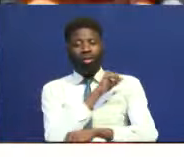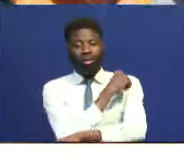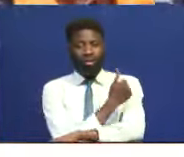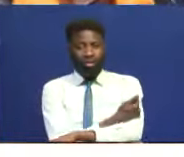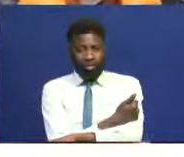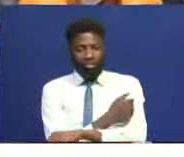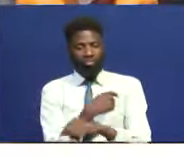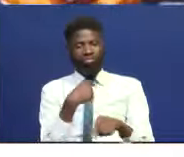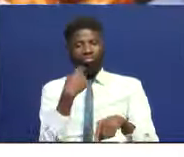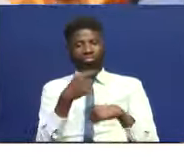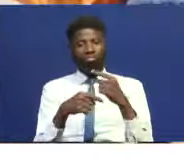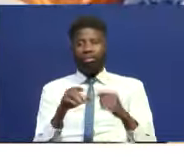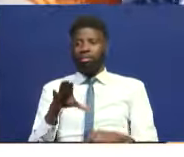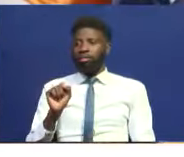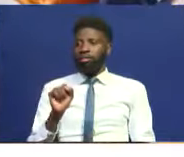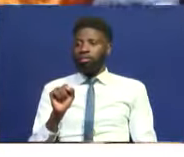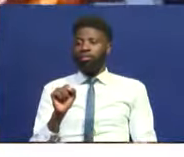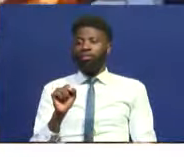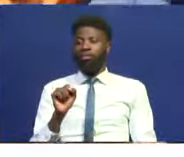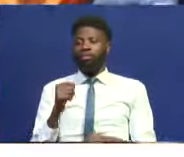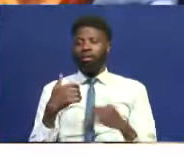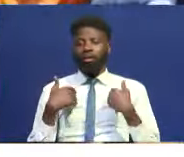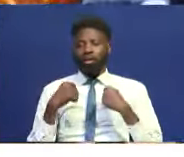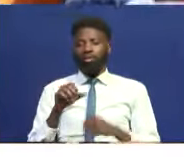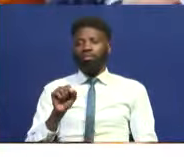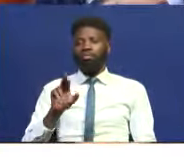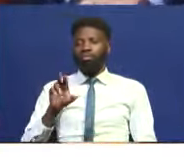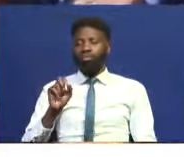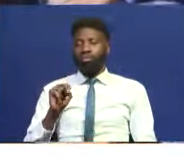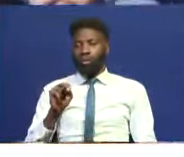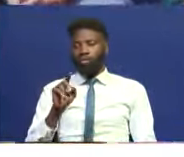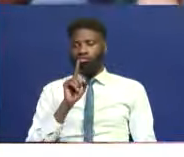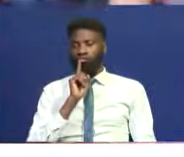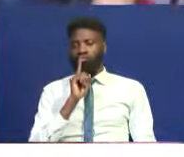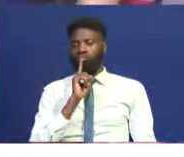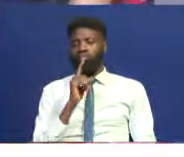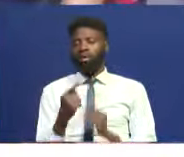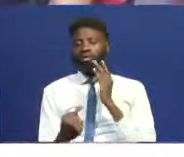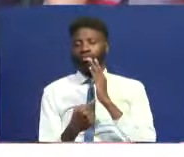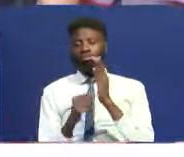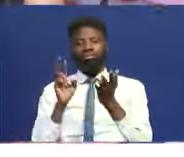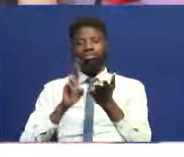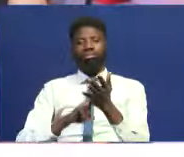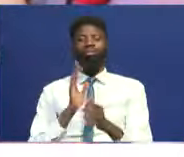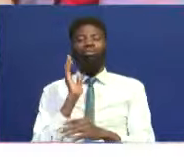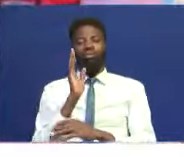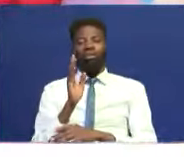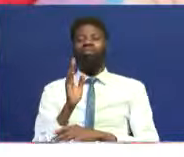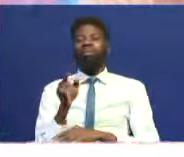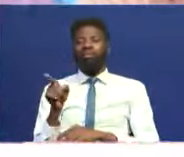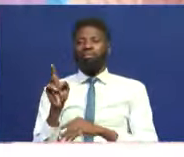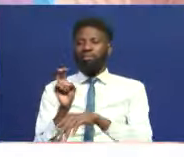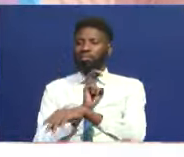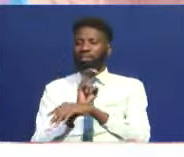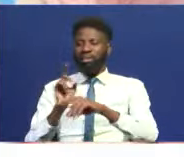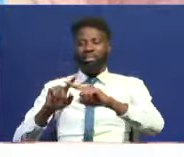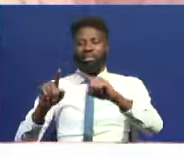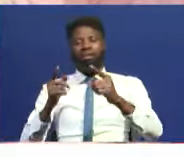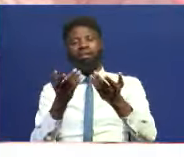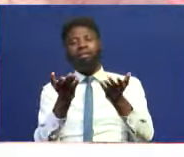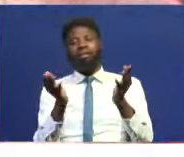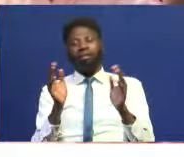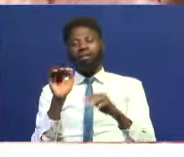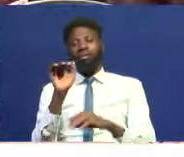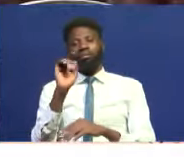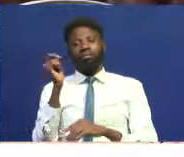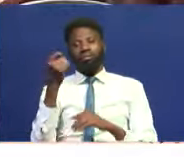Nakhumicha, who has been overseeing the test run for the digital registration of the Social Health Authority in different parts of the country, calling on Kenyans